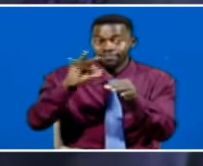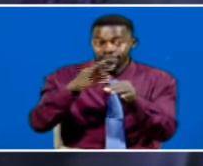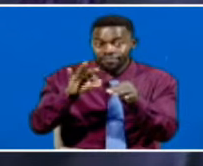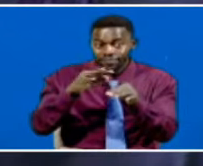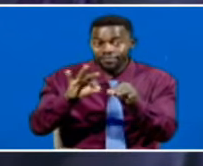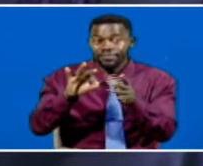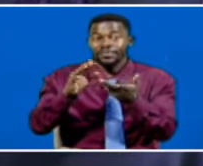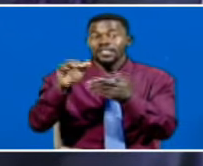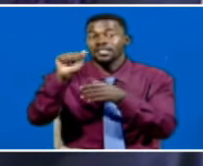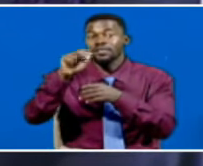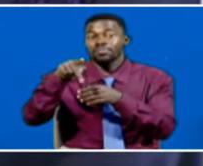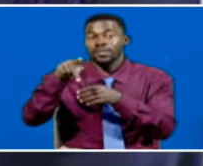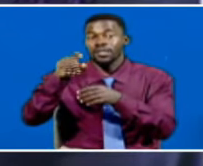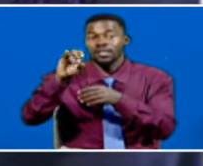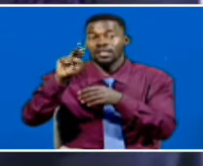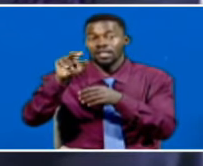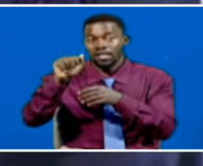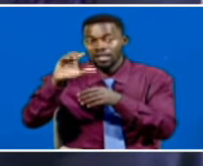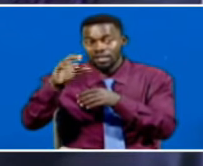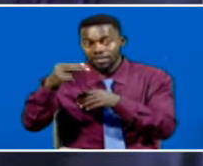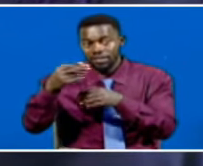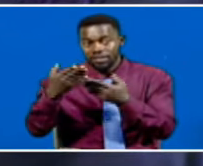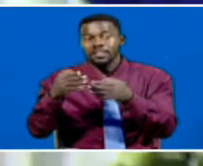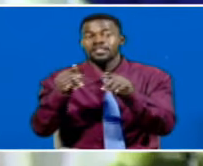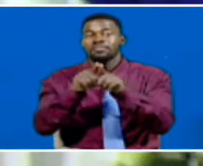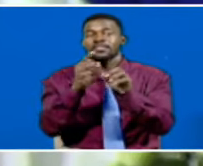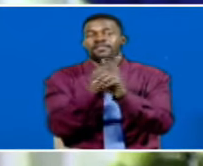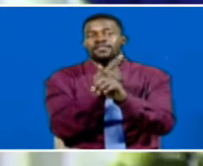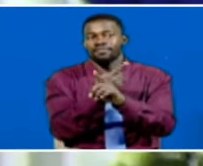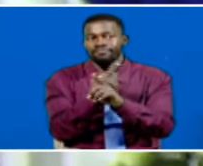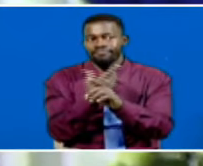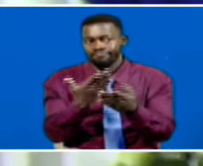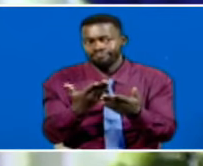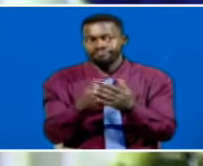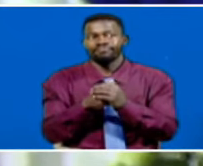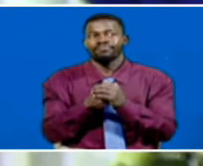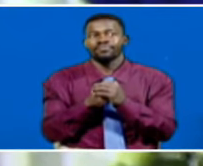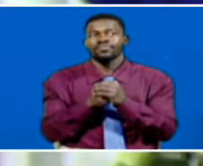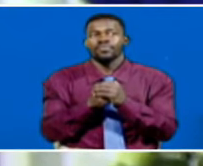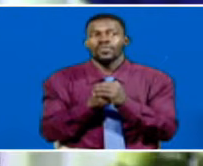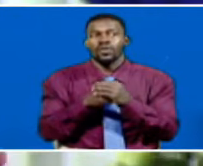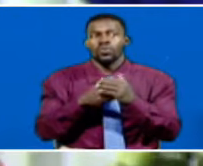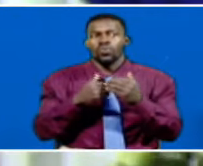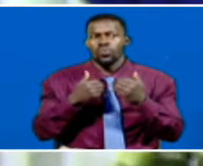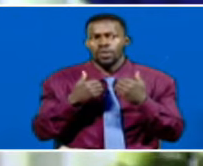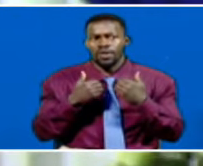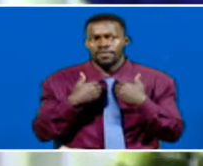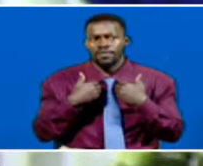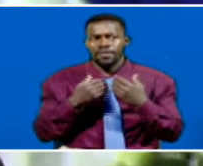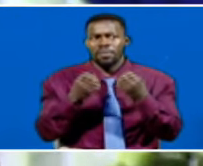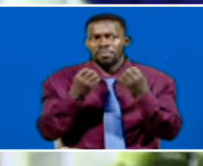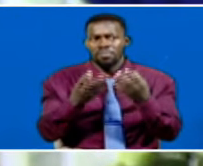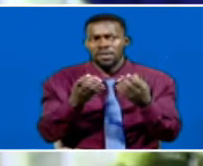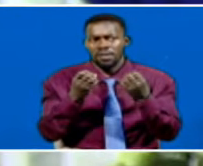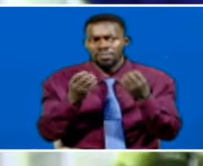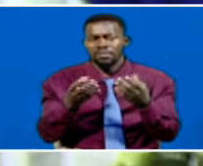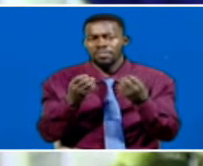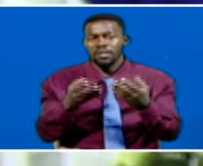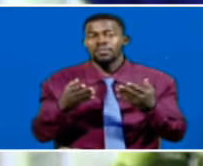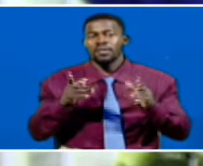spinach lasagna, and Tabasco and chili. Because there are people in this world who they're a waste of